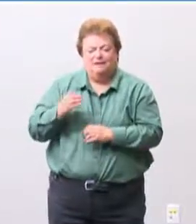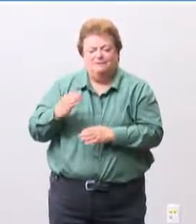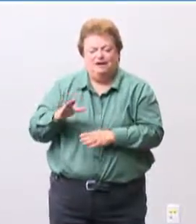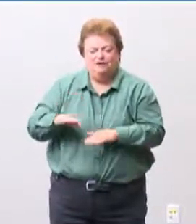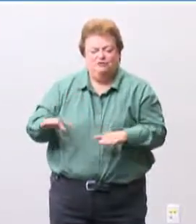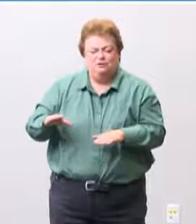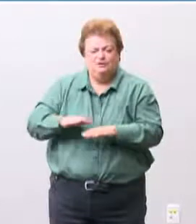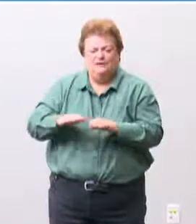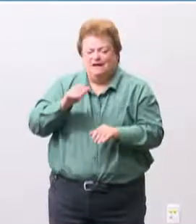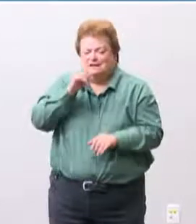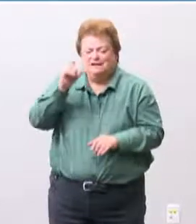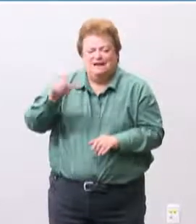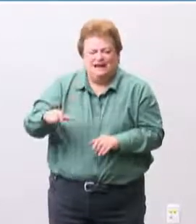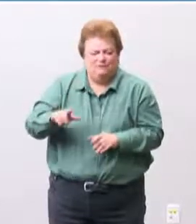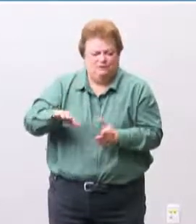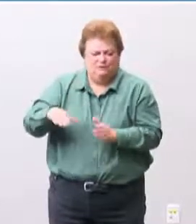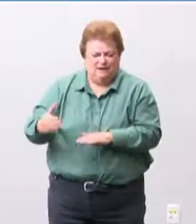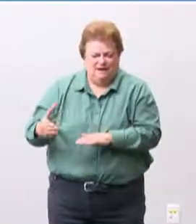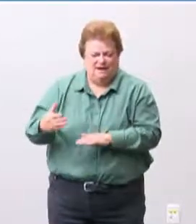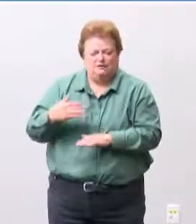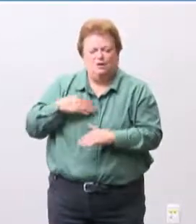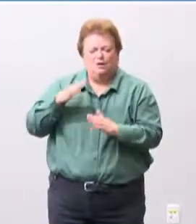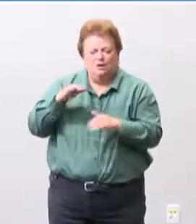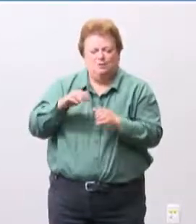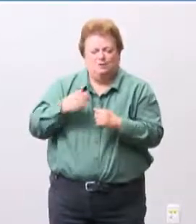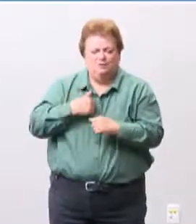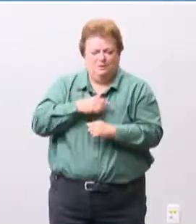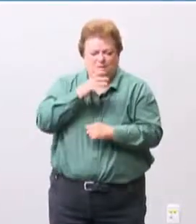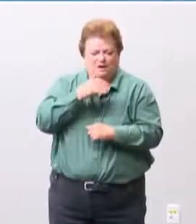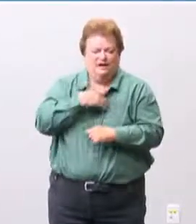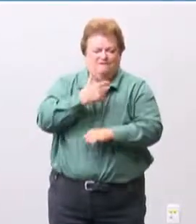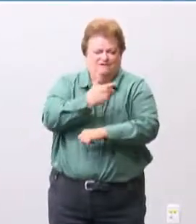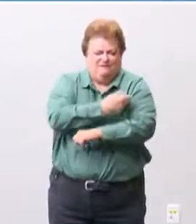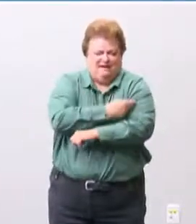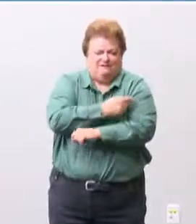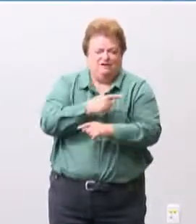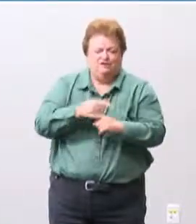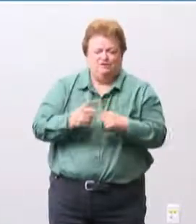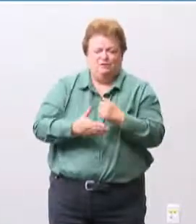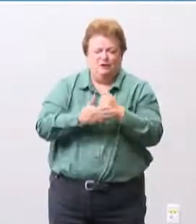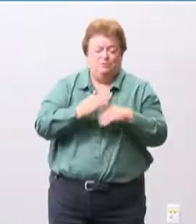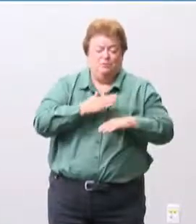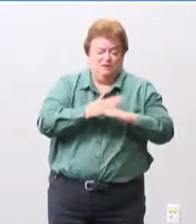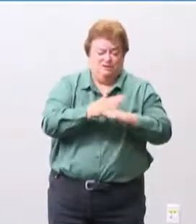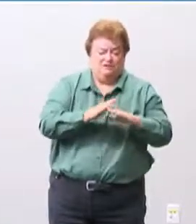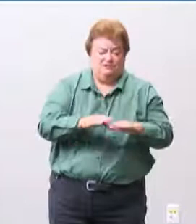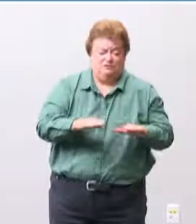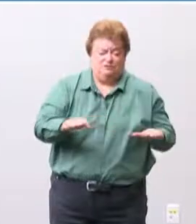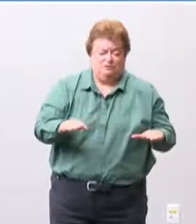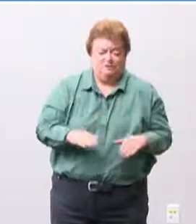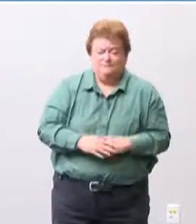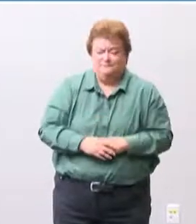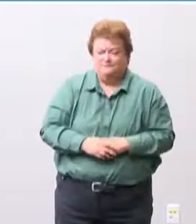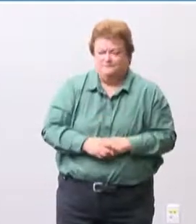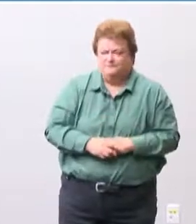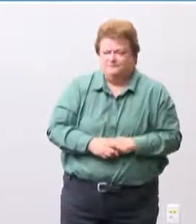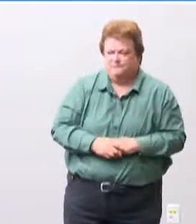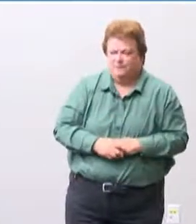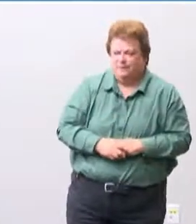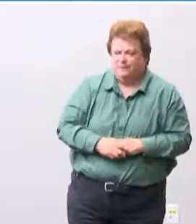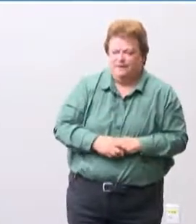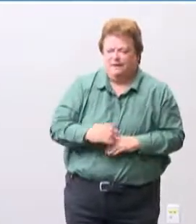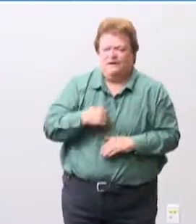COVID-19. And hopefully soon we'll have a vaccination to protect kids as well. I wanted to talk a little bit about